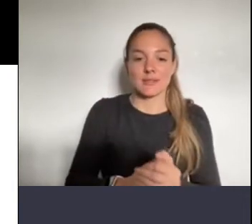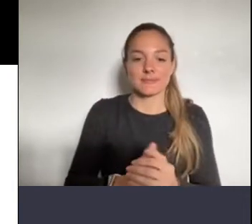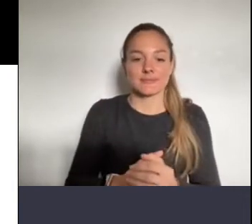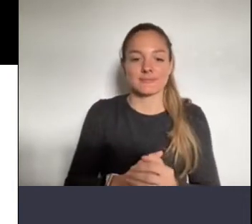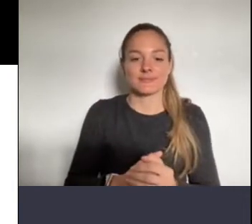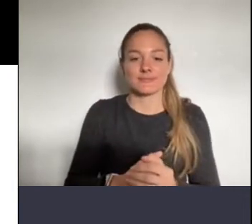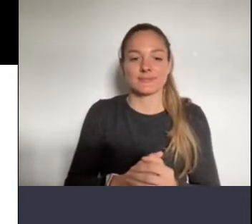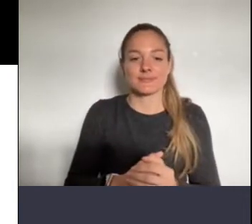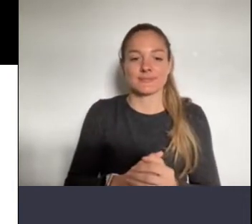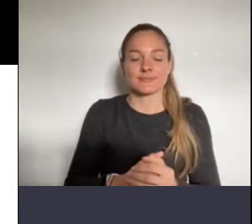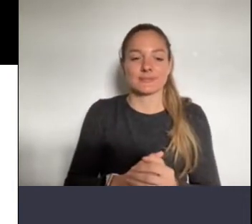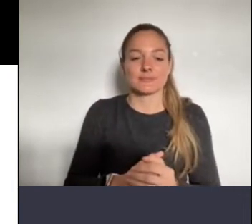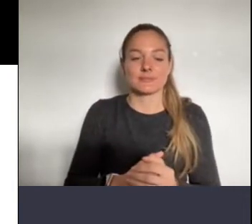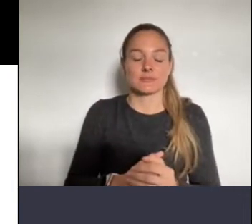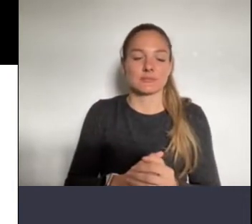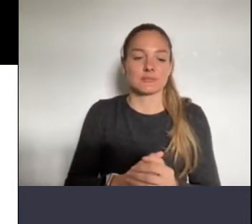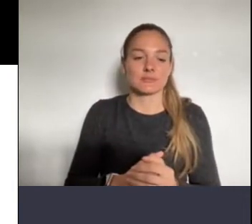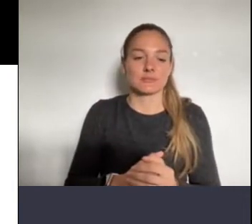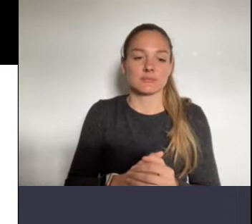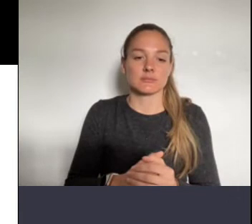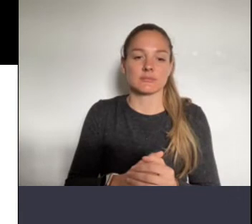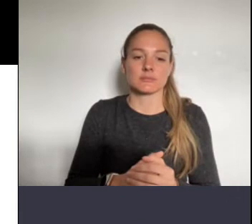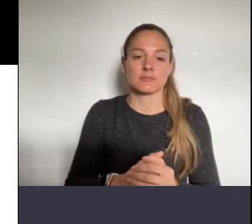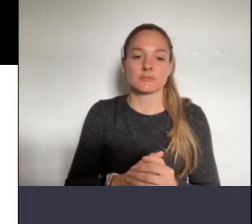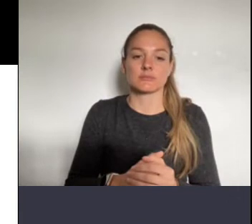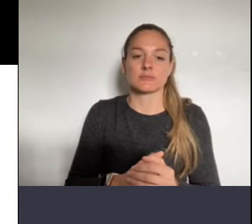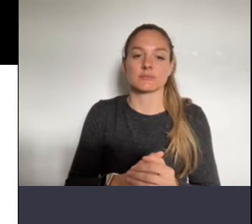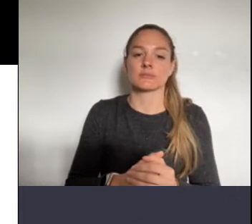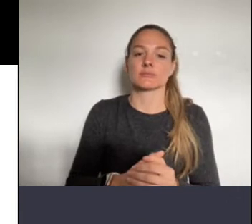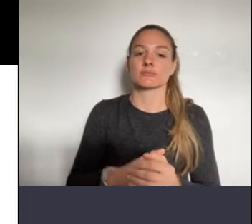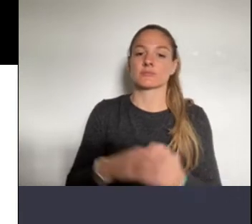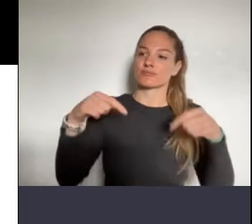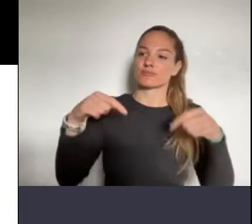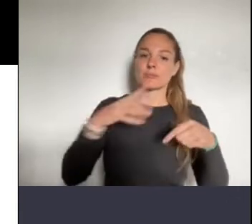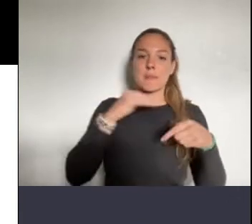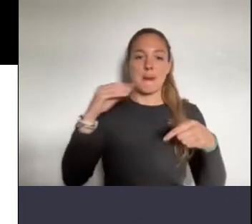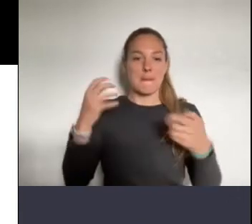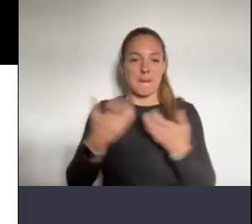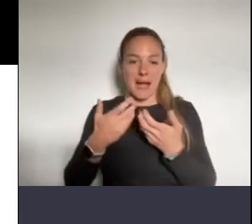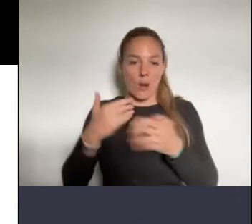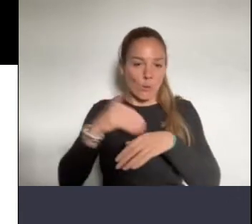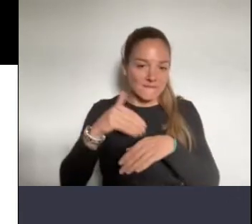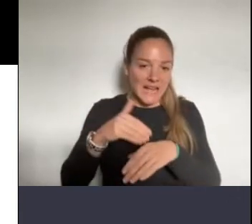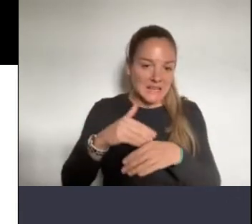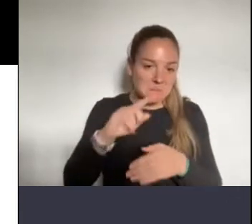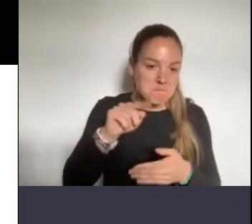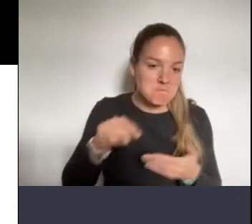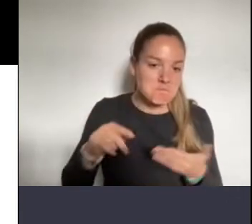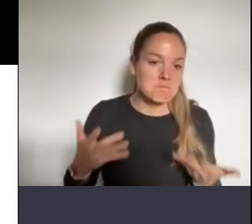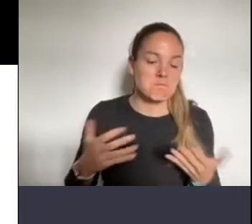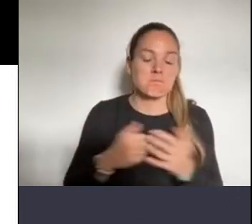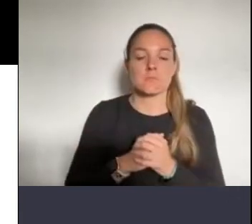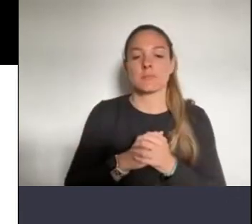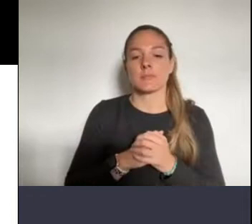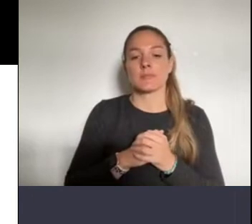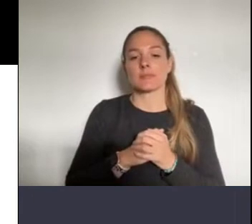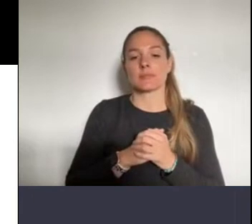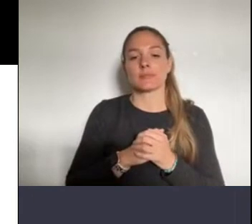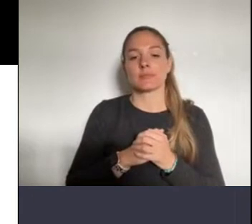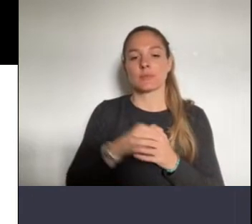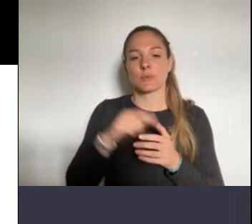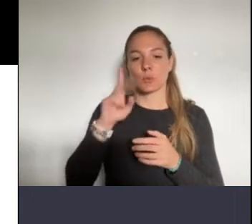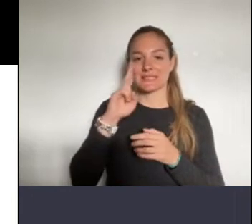So how does it affect? What's the picture in Birmingham in itself? So the picture on the right